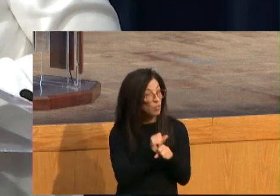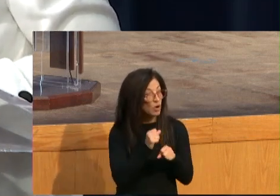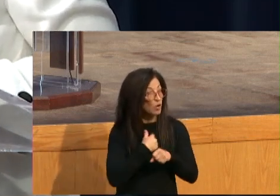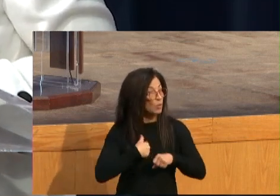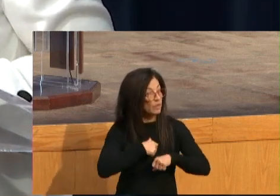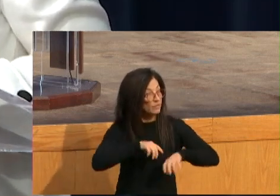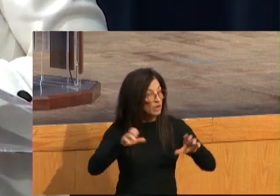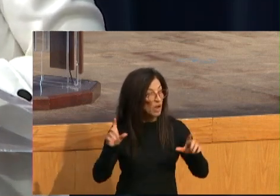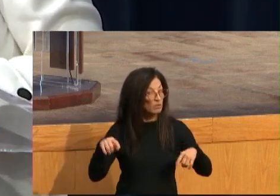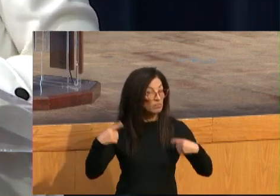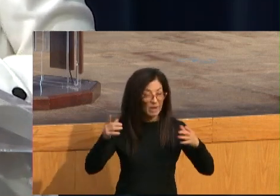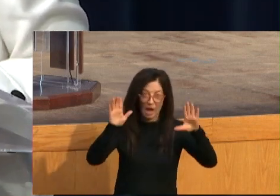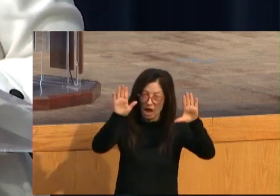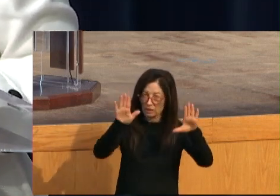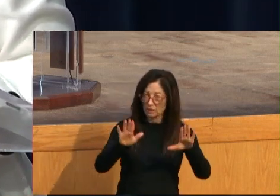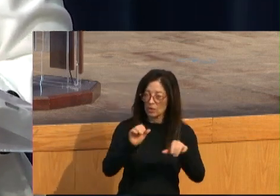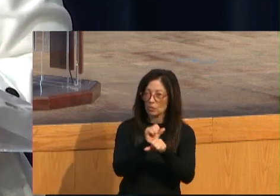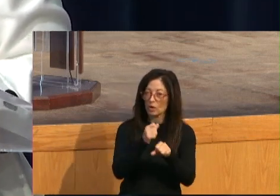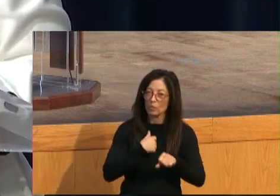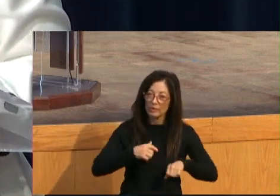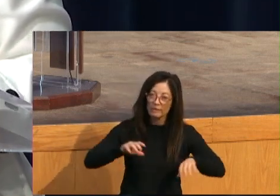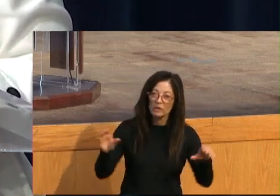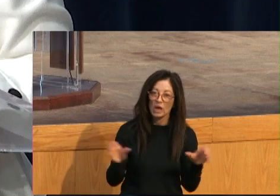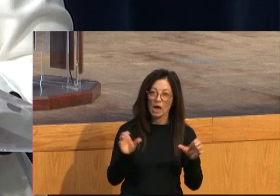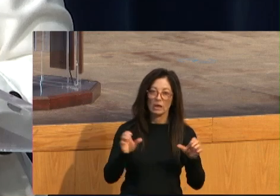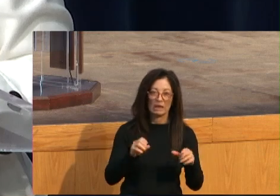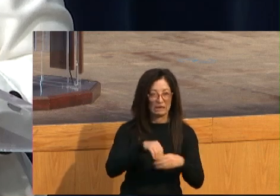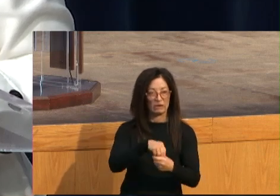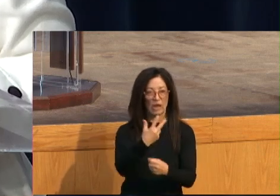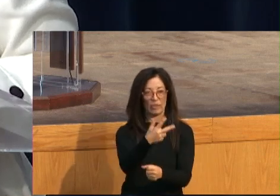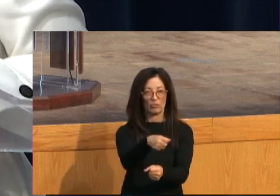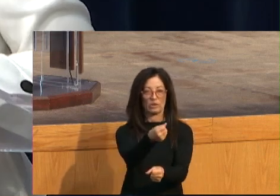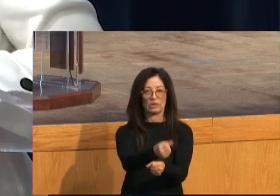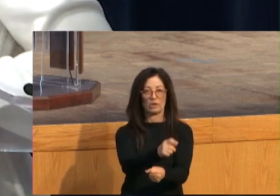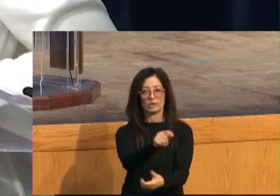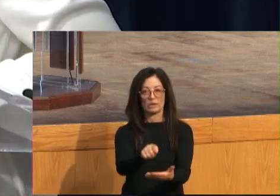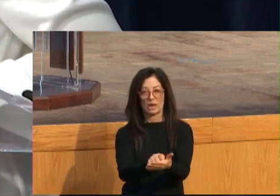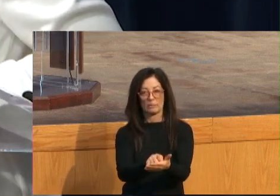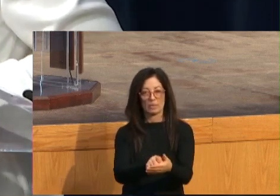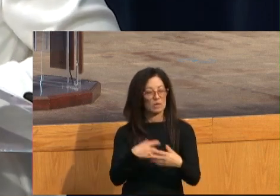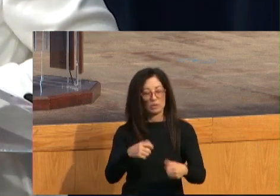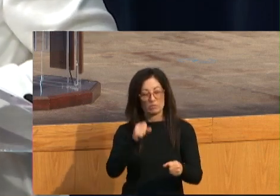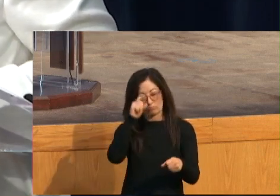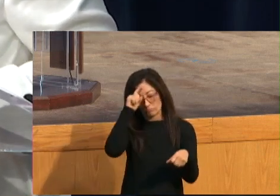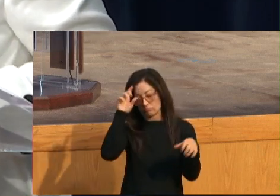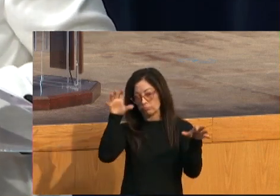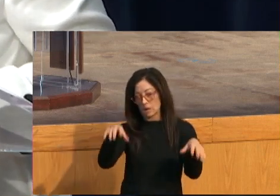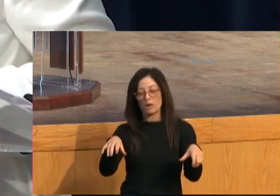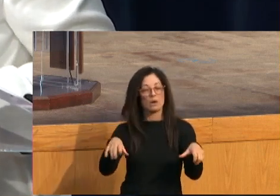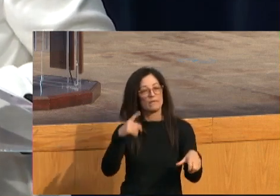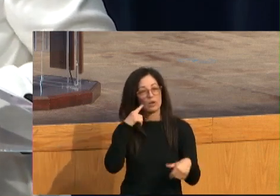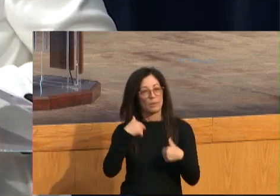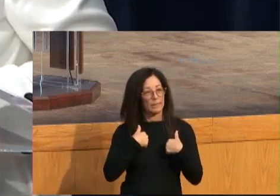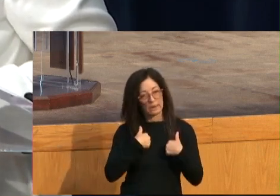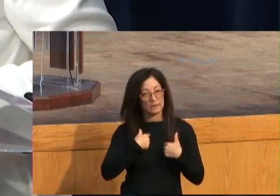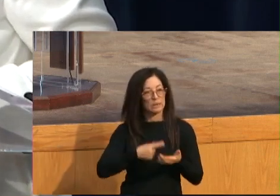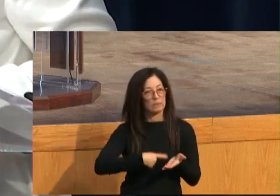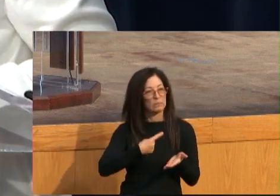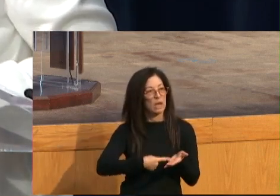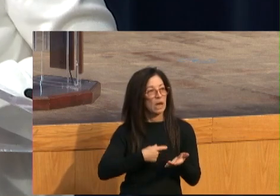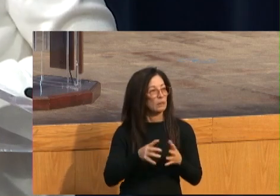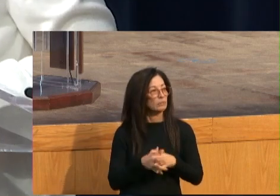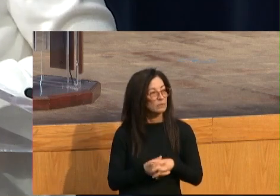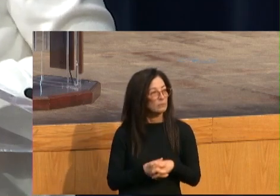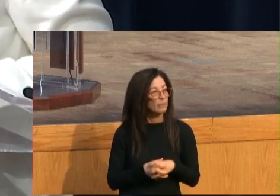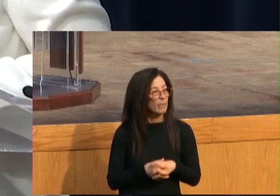the excellent work that we have done in those 3 years, is mind-boggling at times for me. I